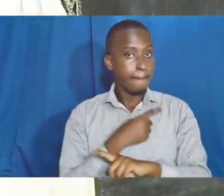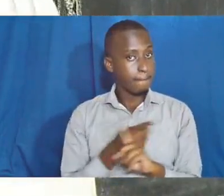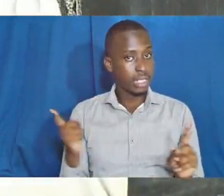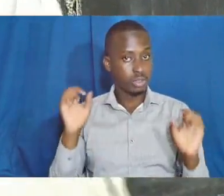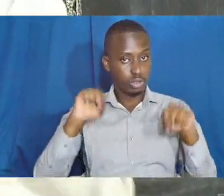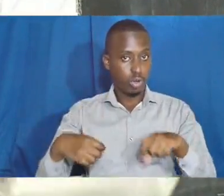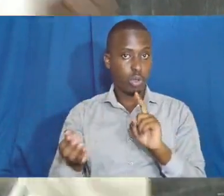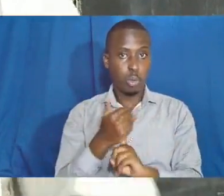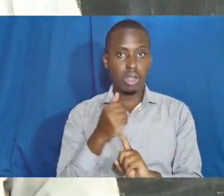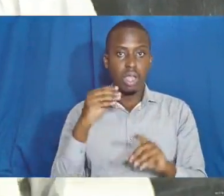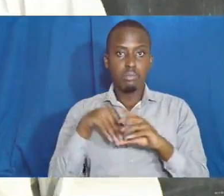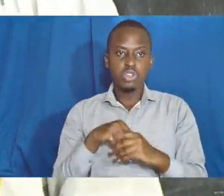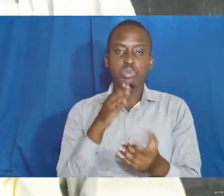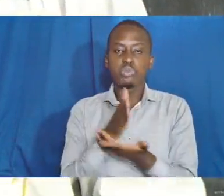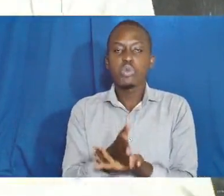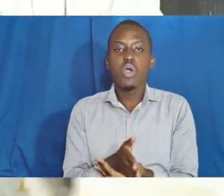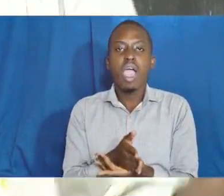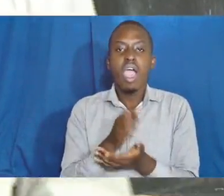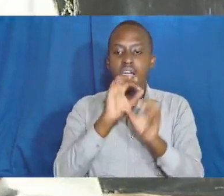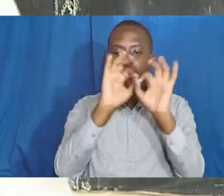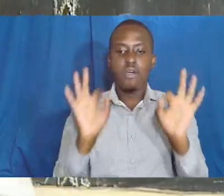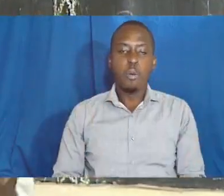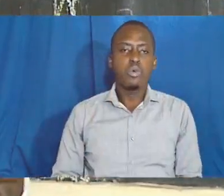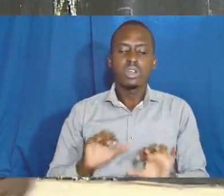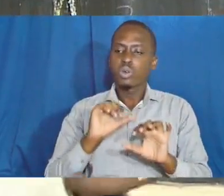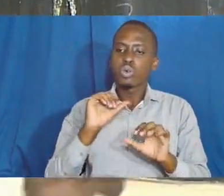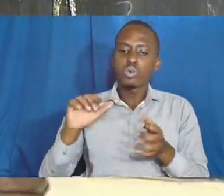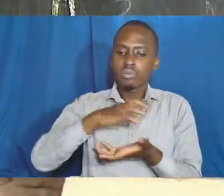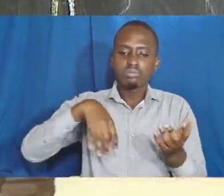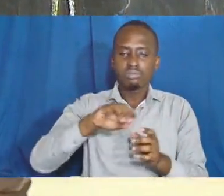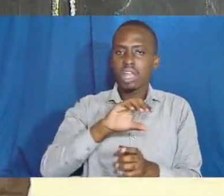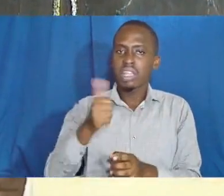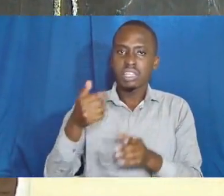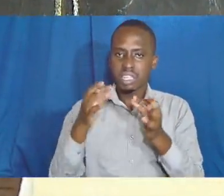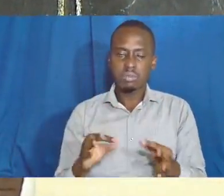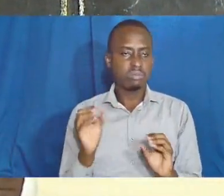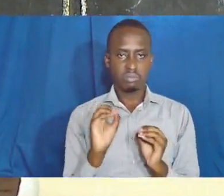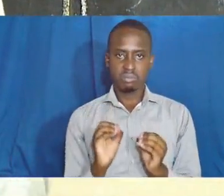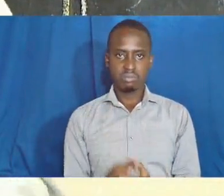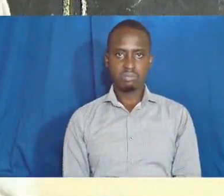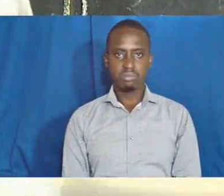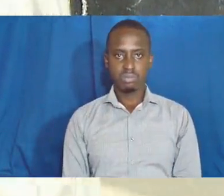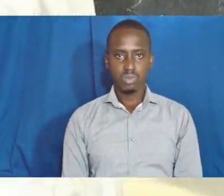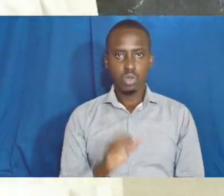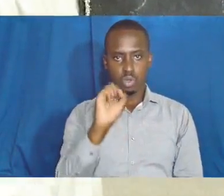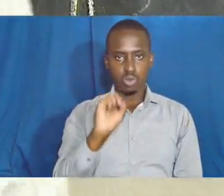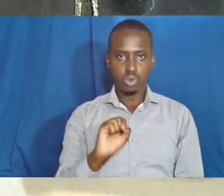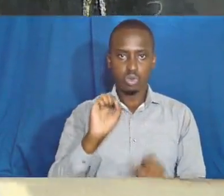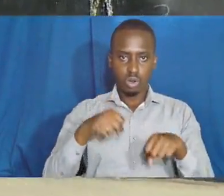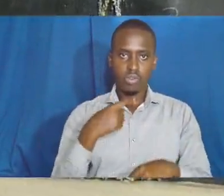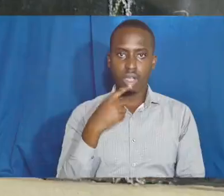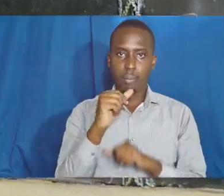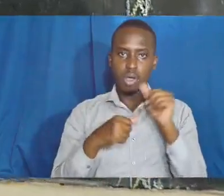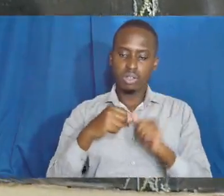is found in its pure form, not mixed with any other substance. So you can talk about